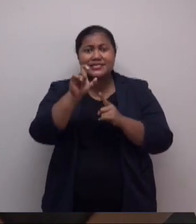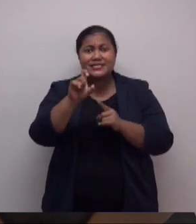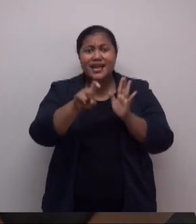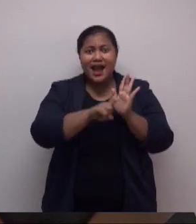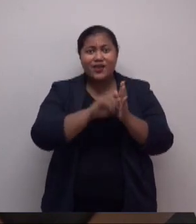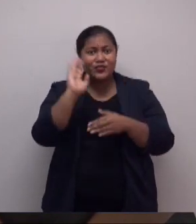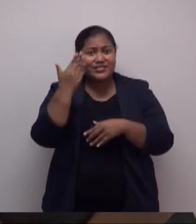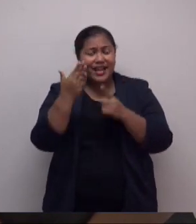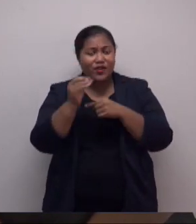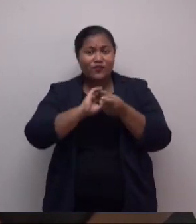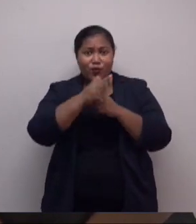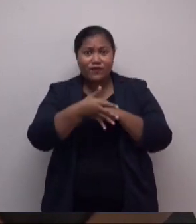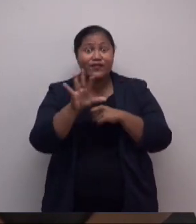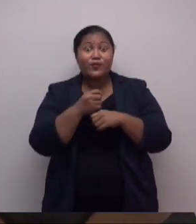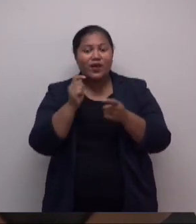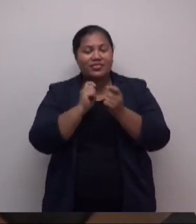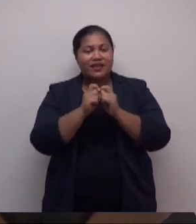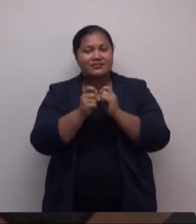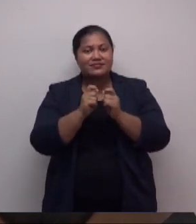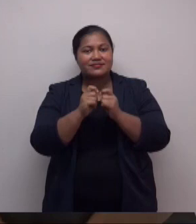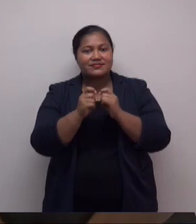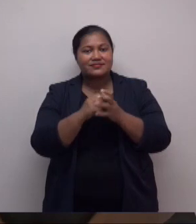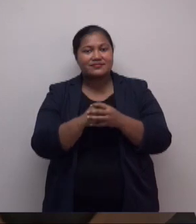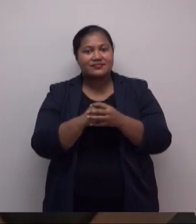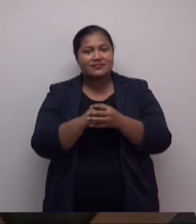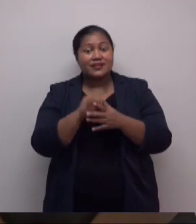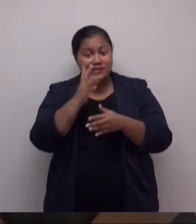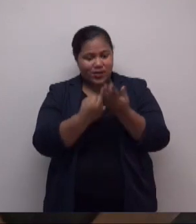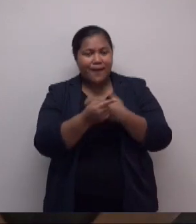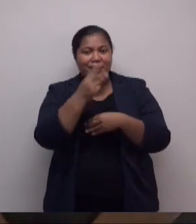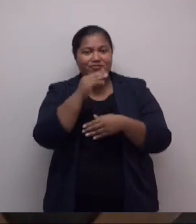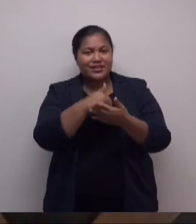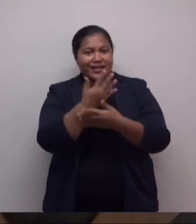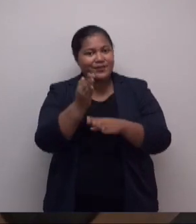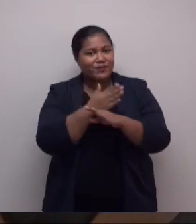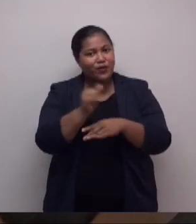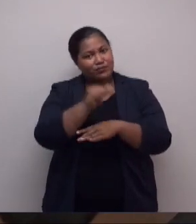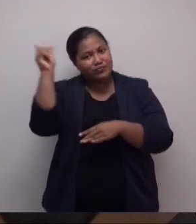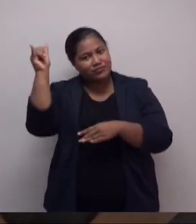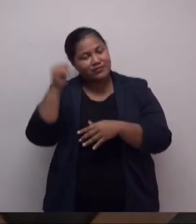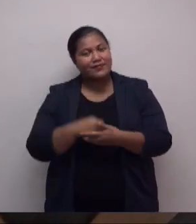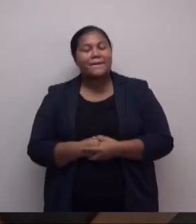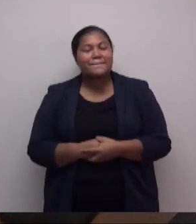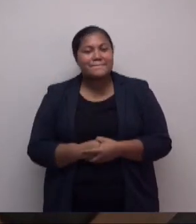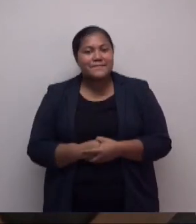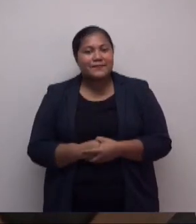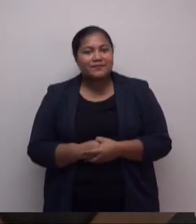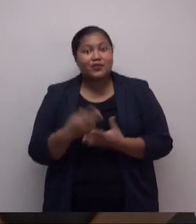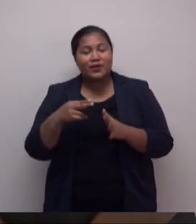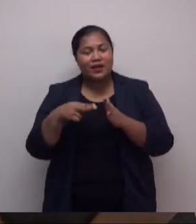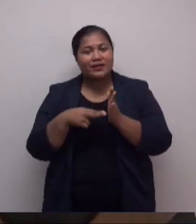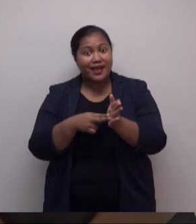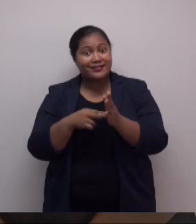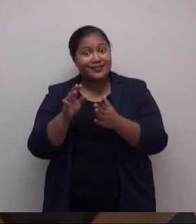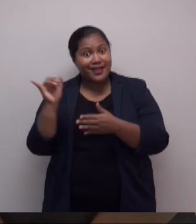for COVID-19 from a test taken within 3 days of departure. At Nadi Airport,